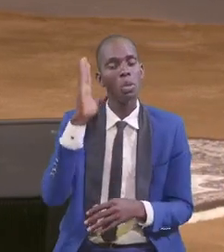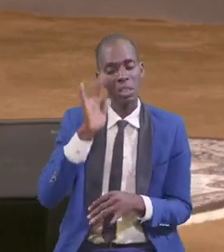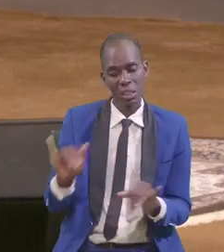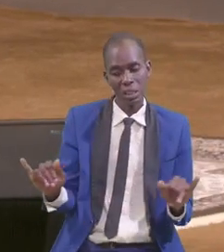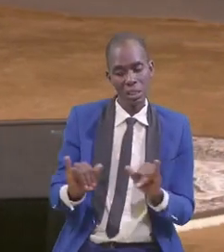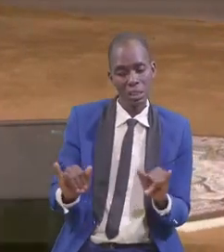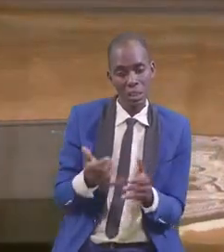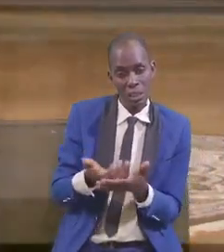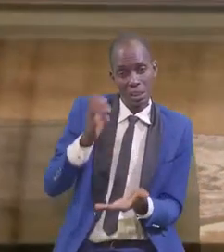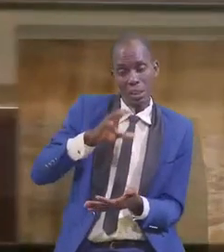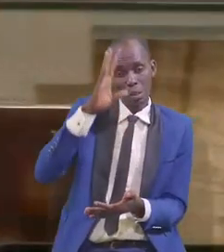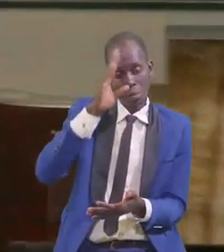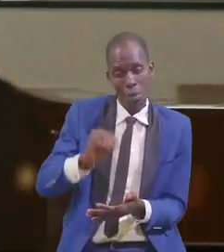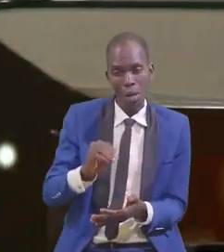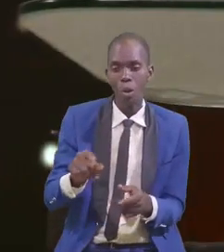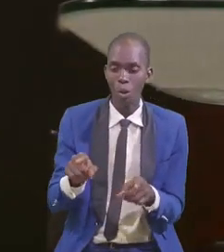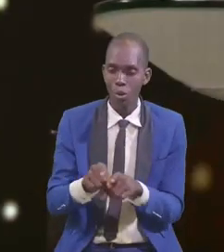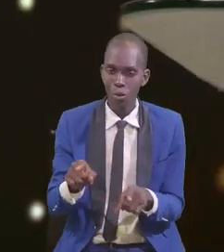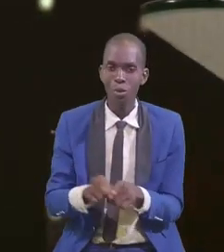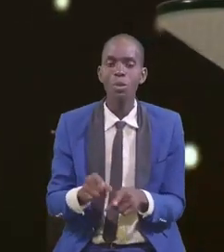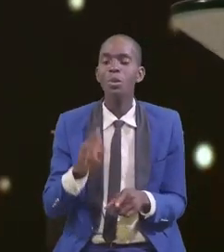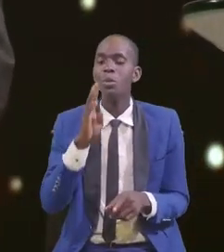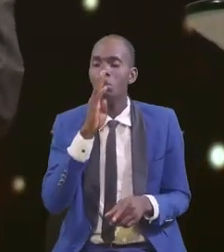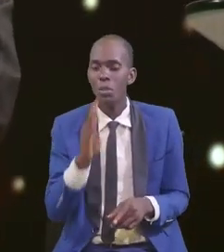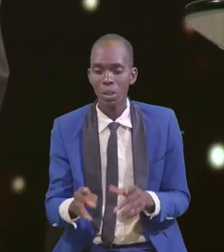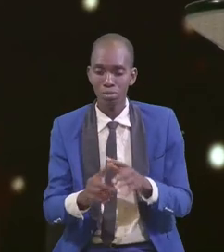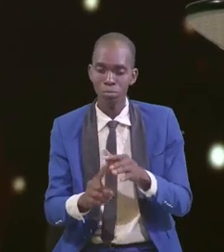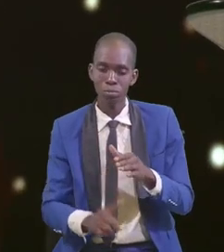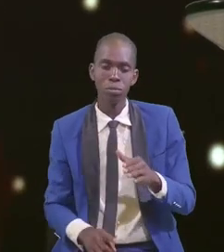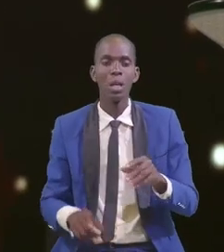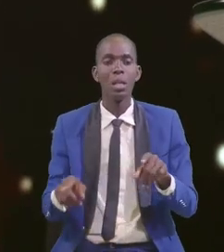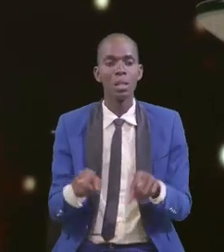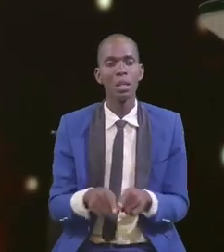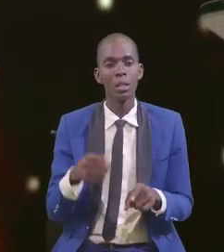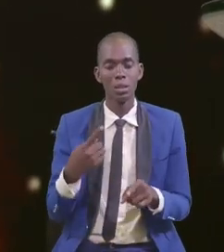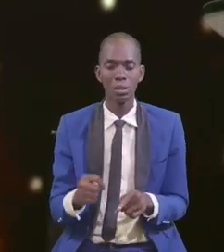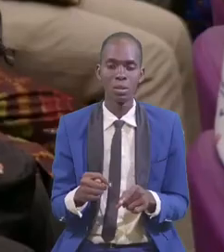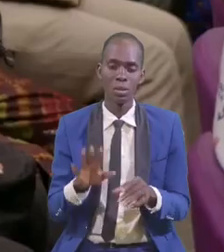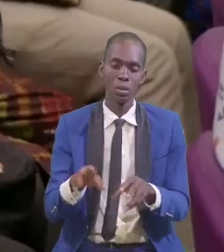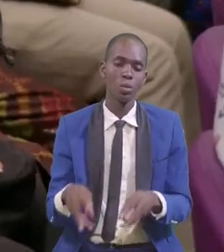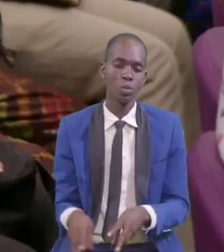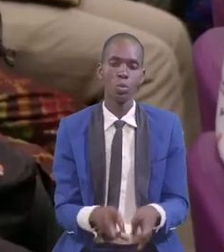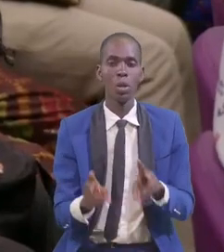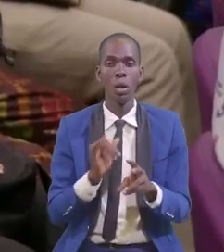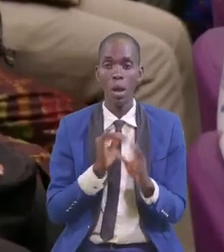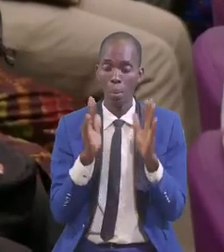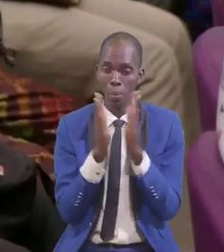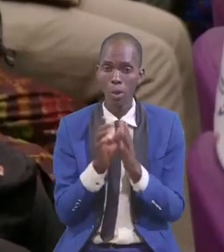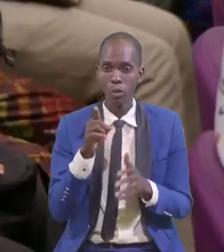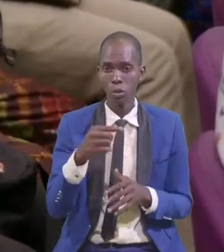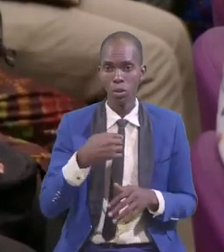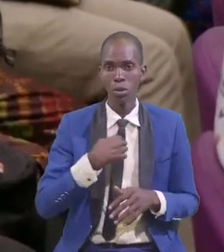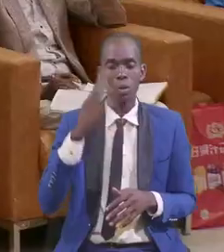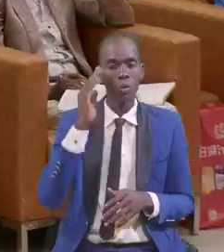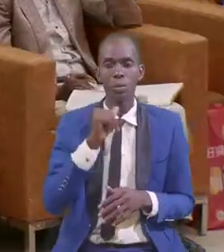in his ways. I pray you will not be like that. I will not be like